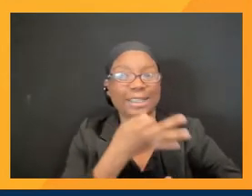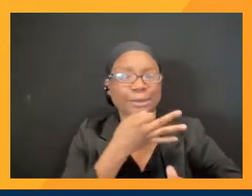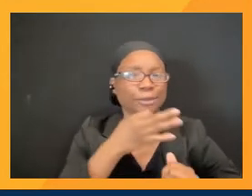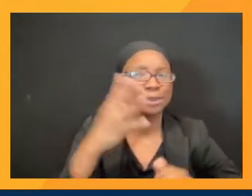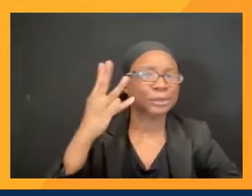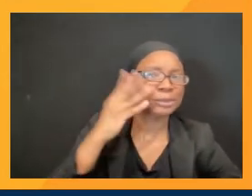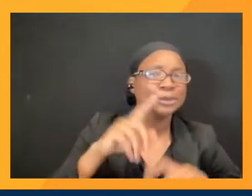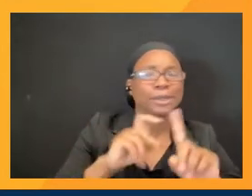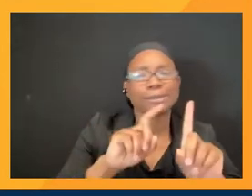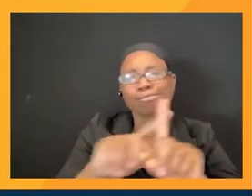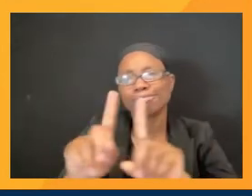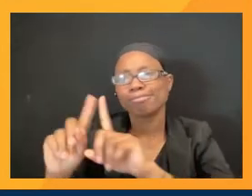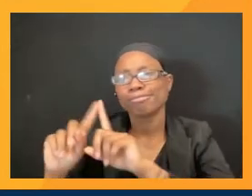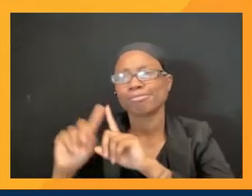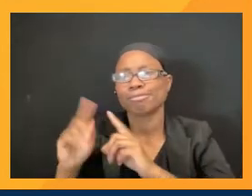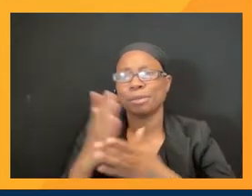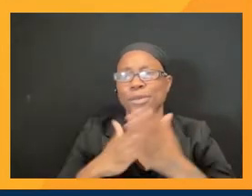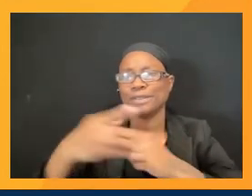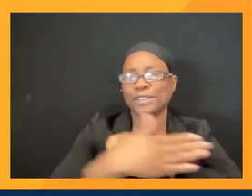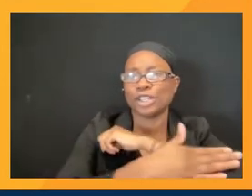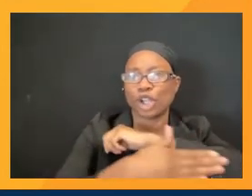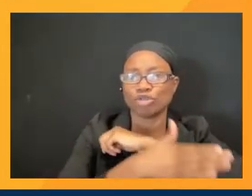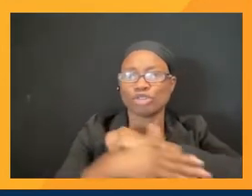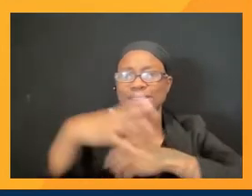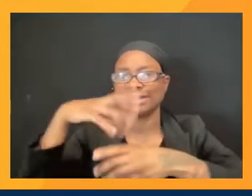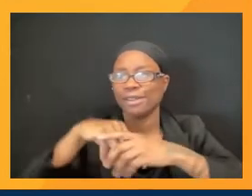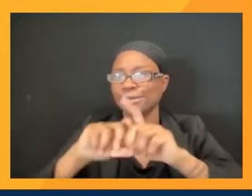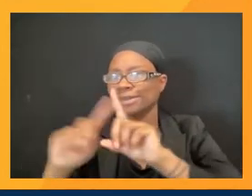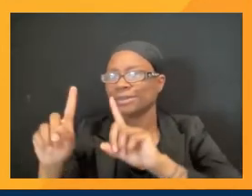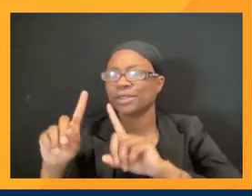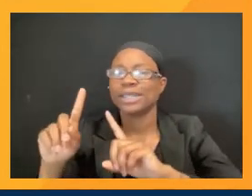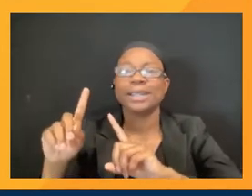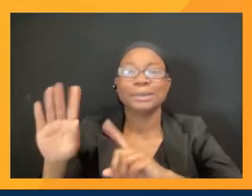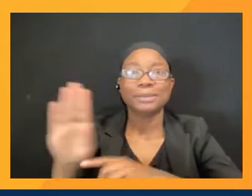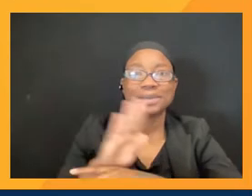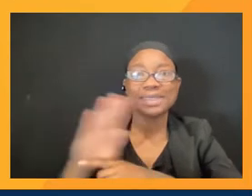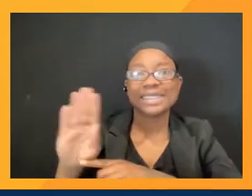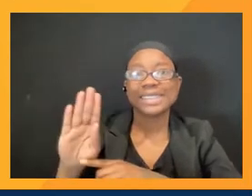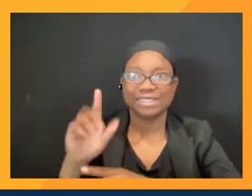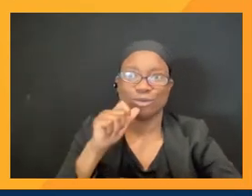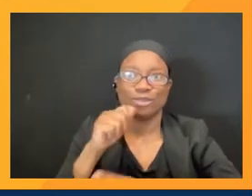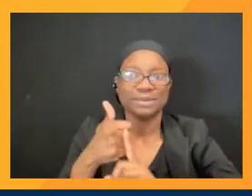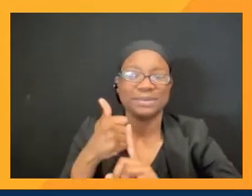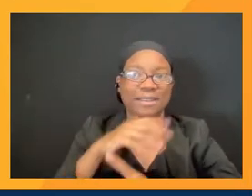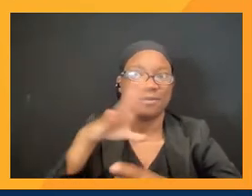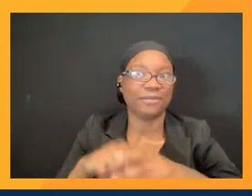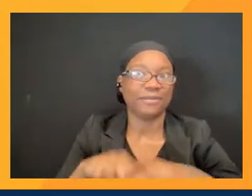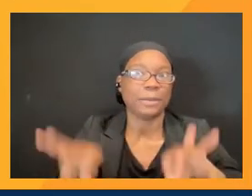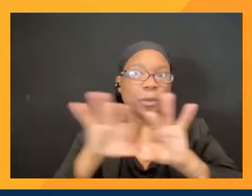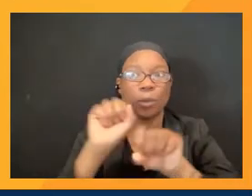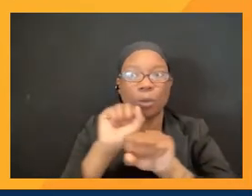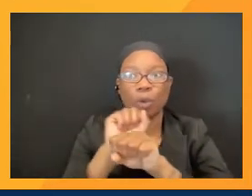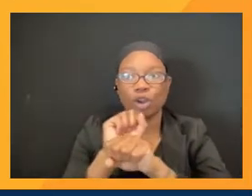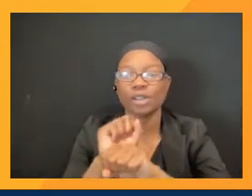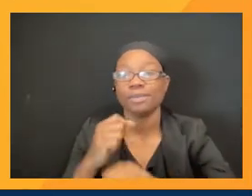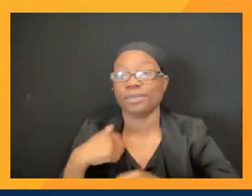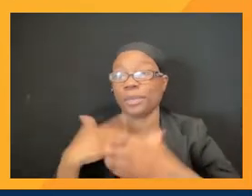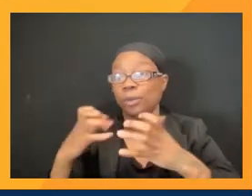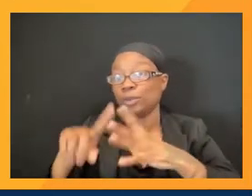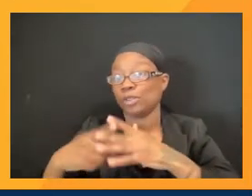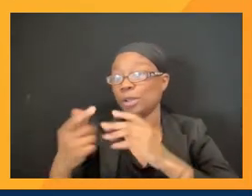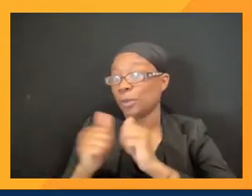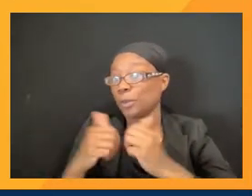Well, that's our time. Thank you, Administrator Guzman. It's nice to meet you virtually. We'll have to do this in person next time at some